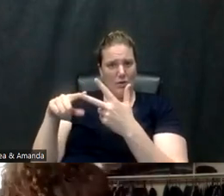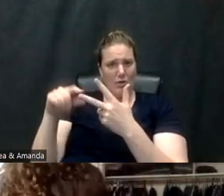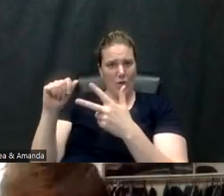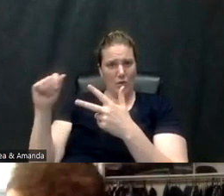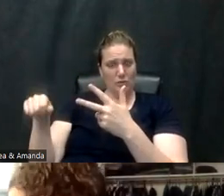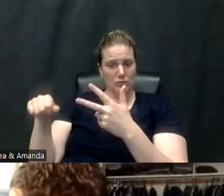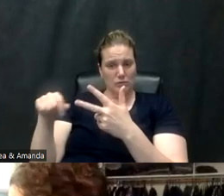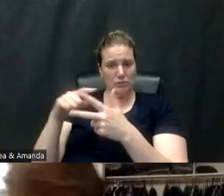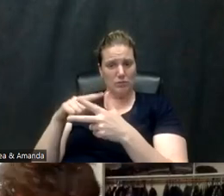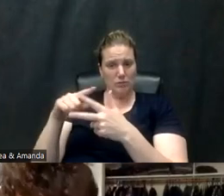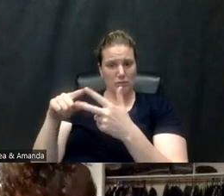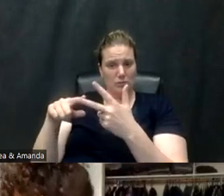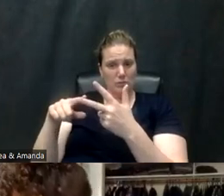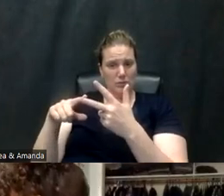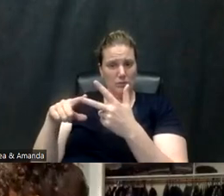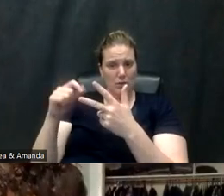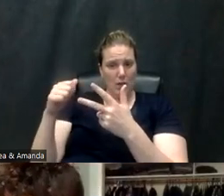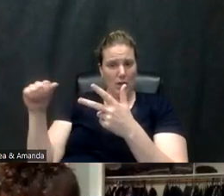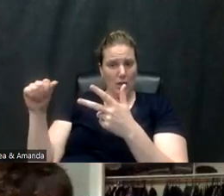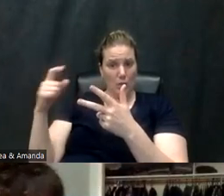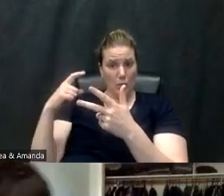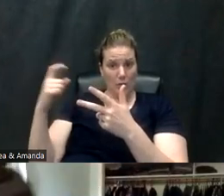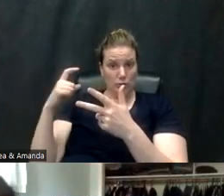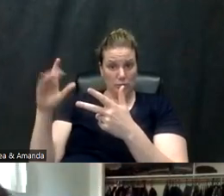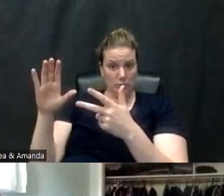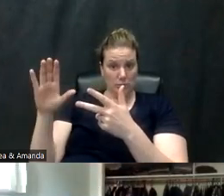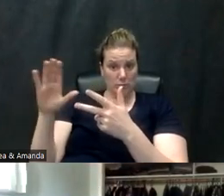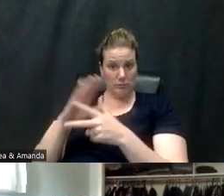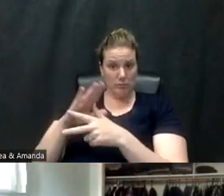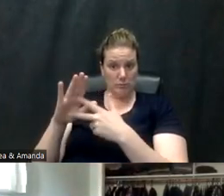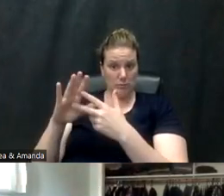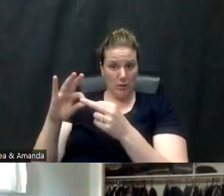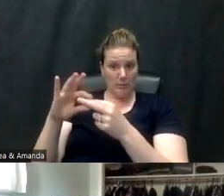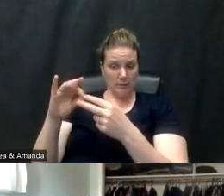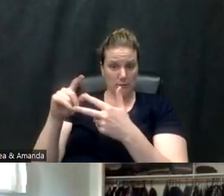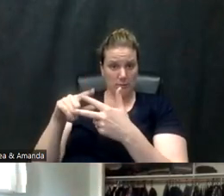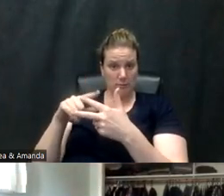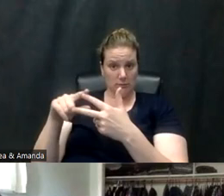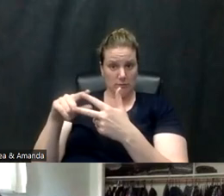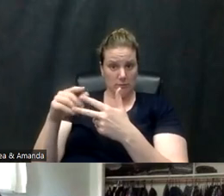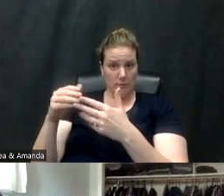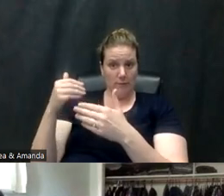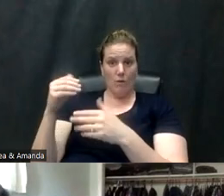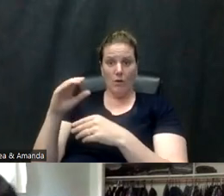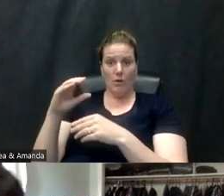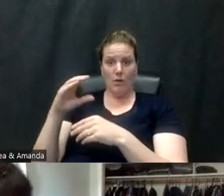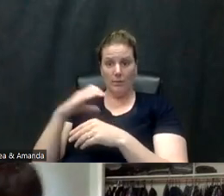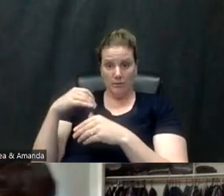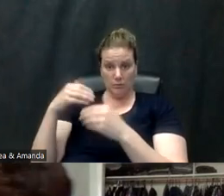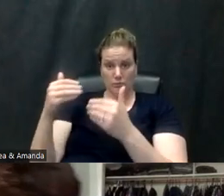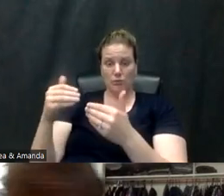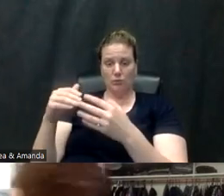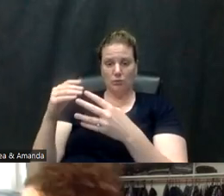Austin. Is there any questions or comments before Commissioner Sophia goes